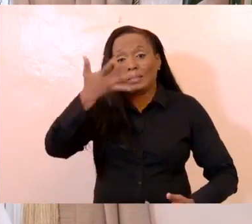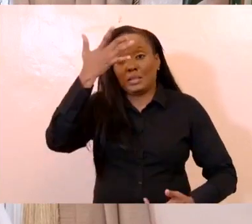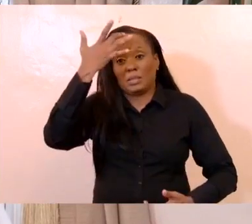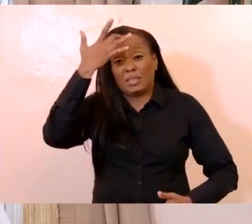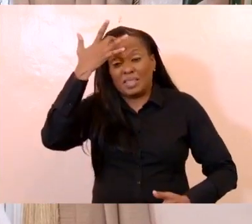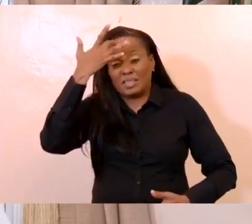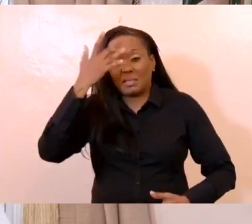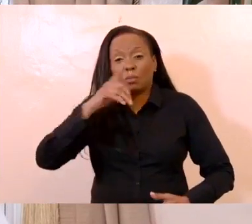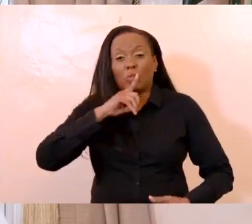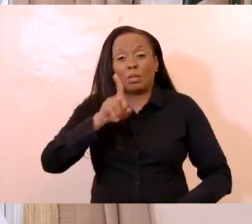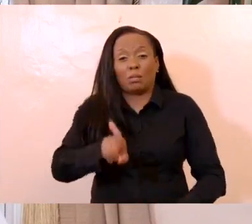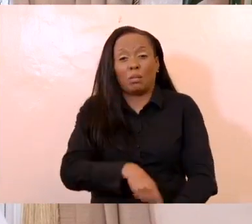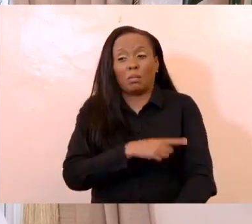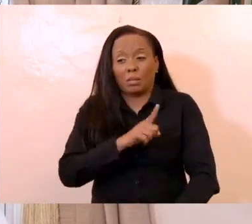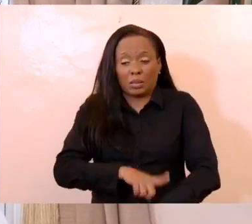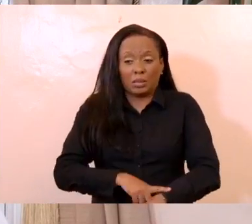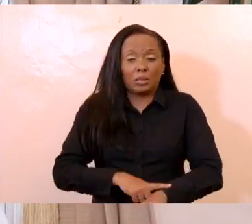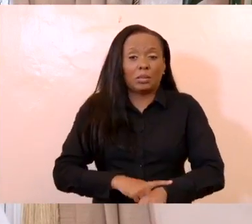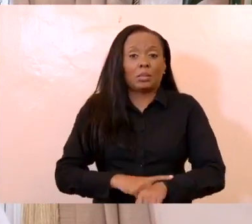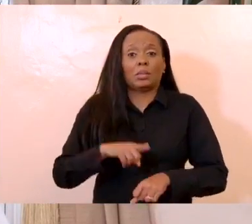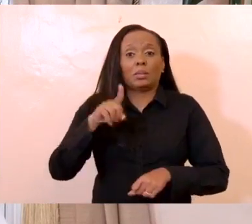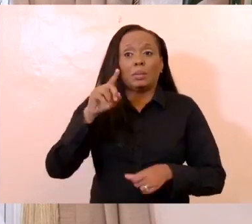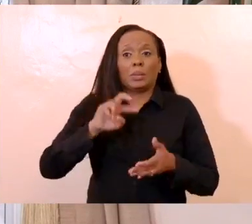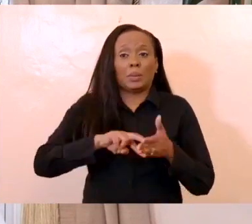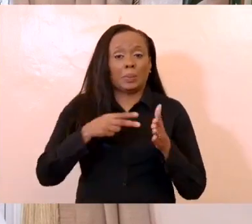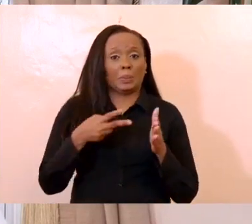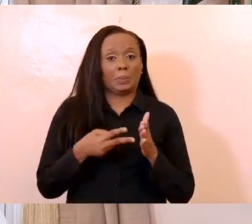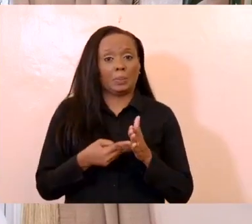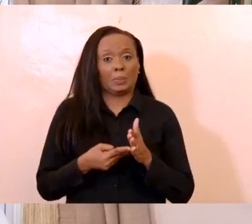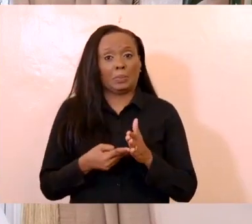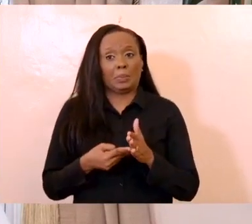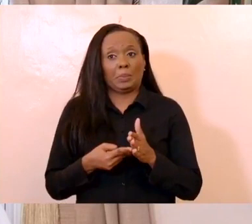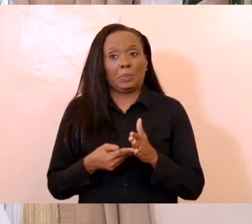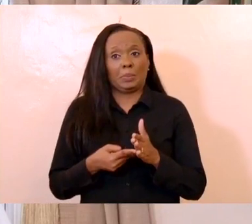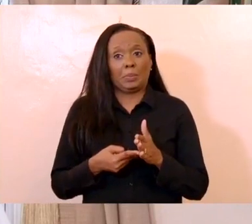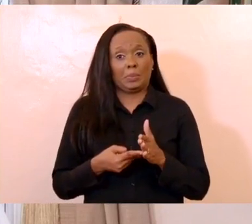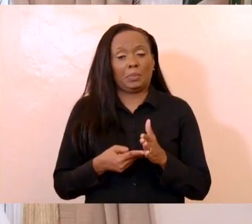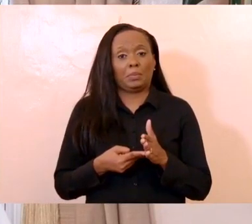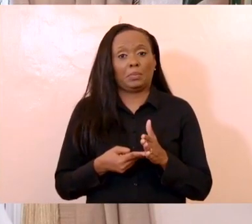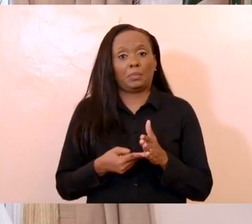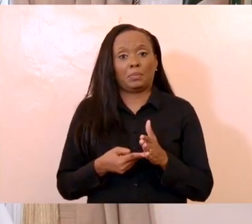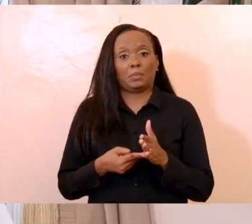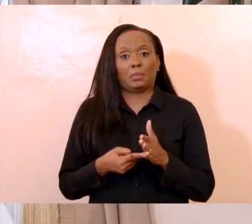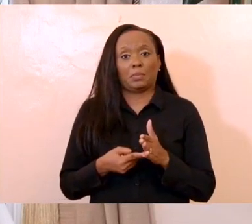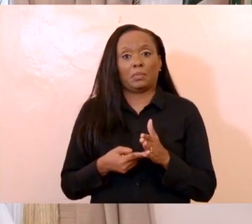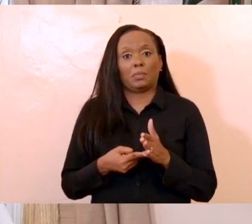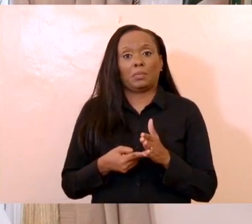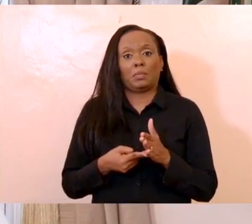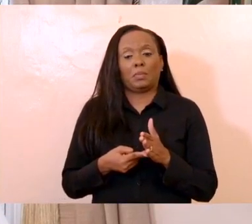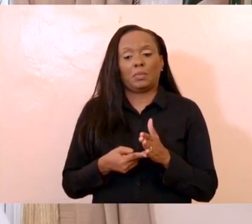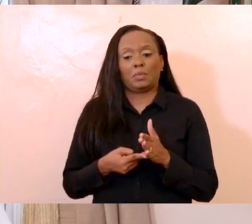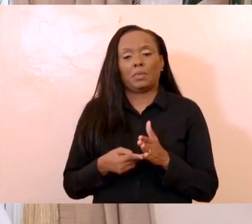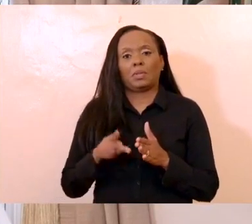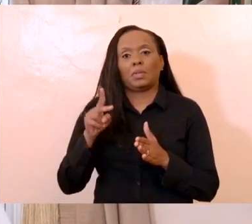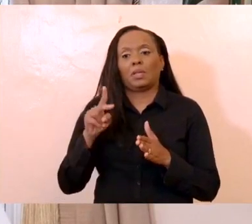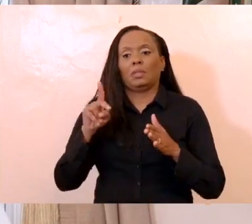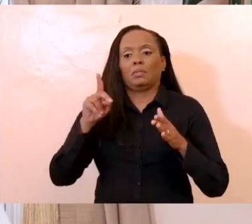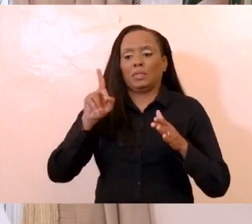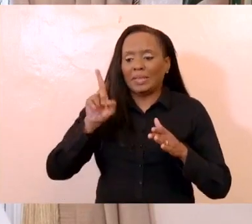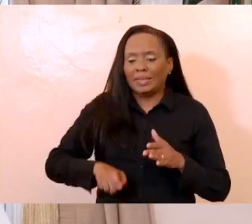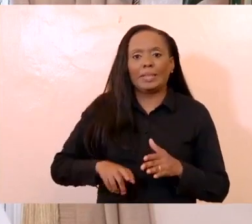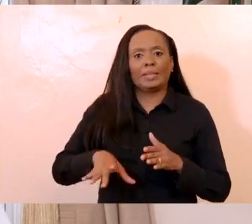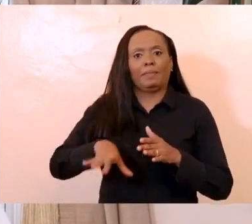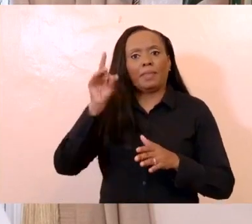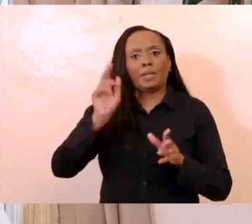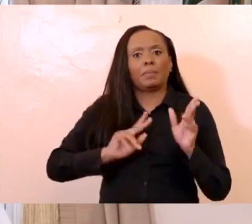incubation periods, and they would require what we call a much longer trace. In